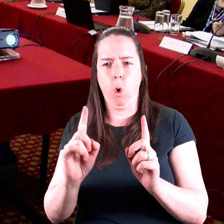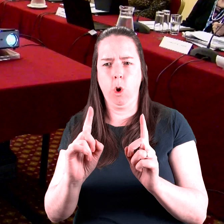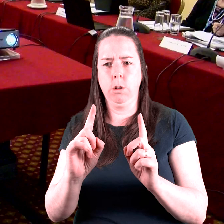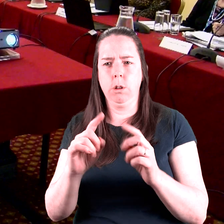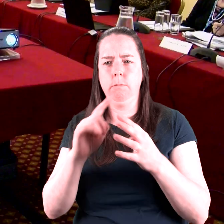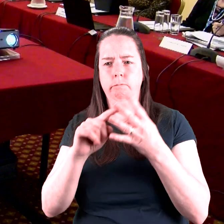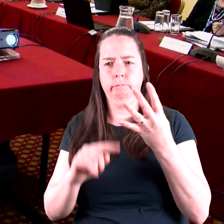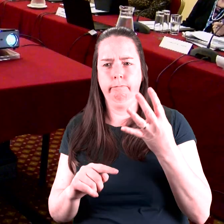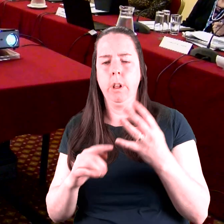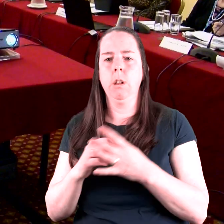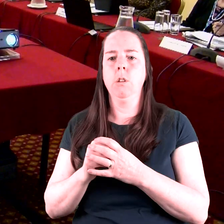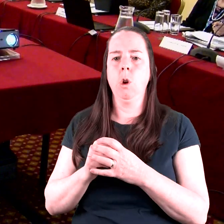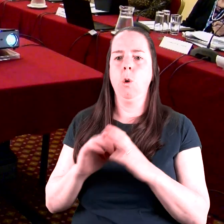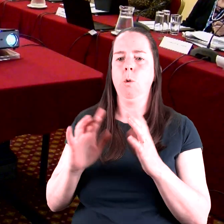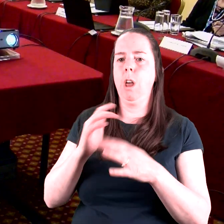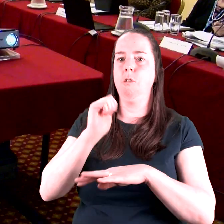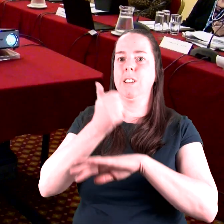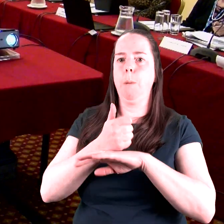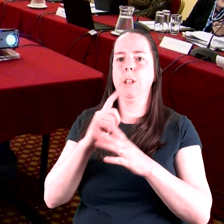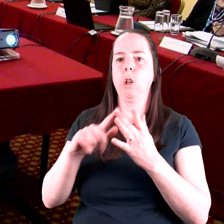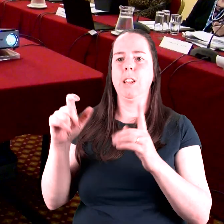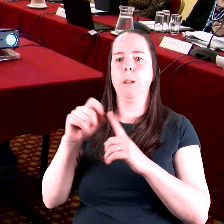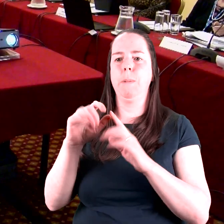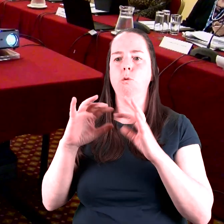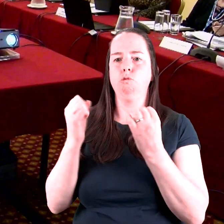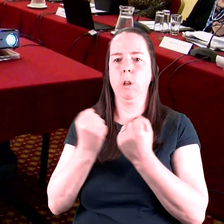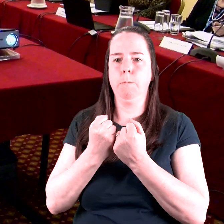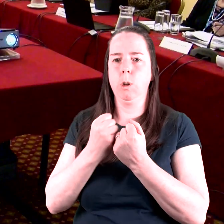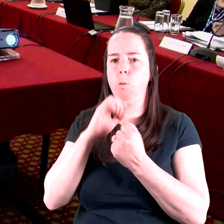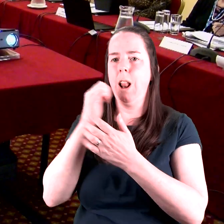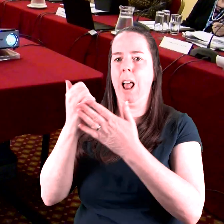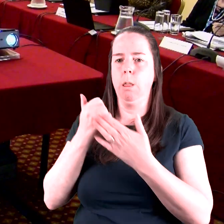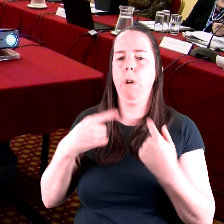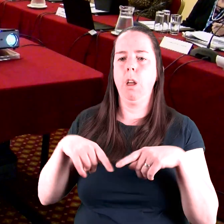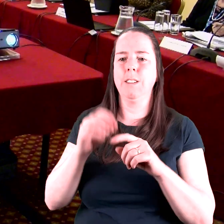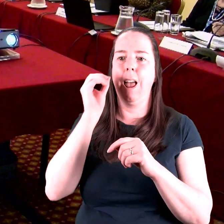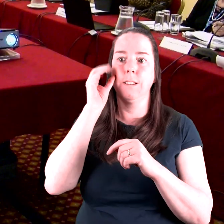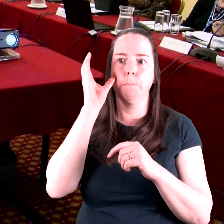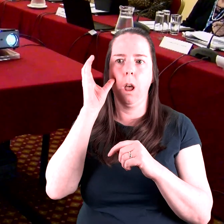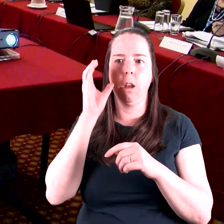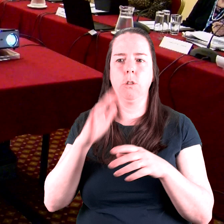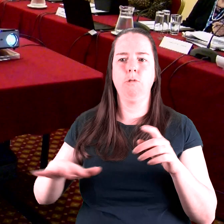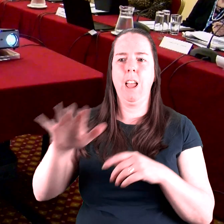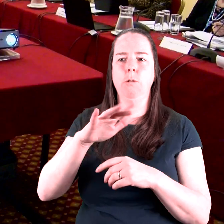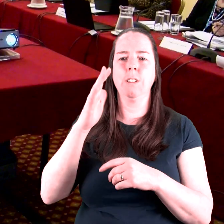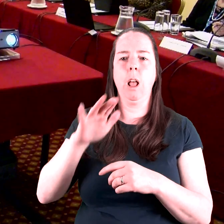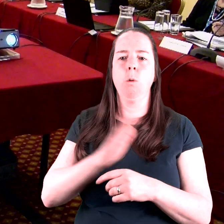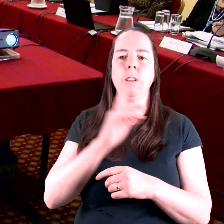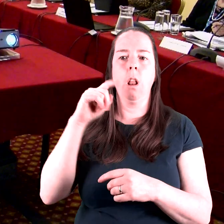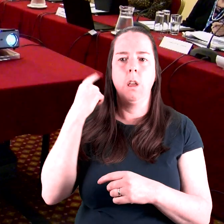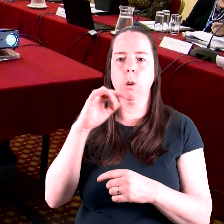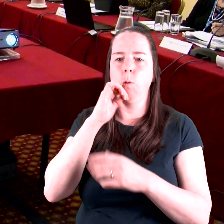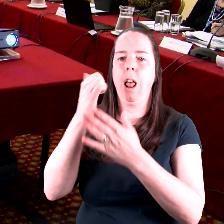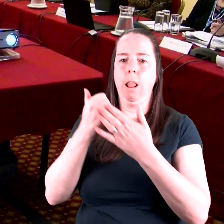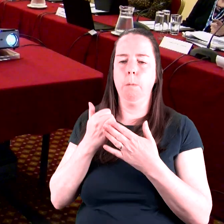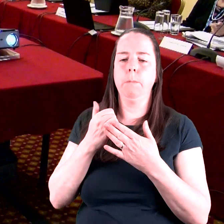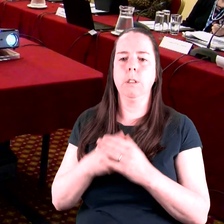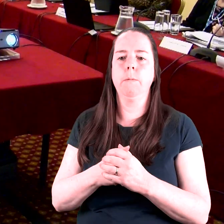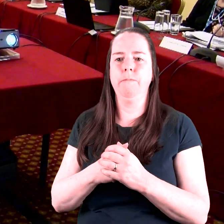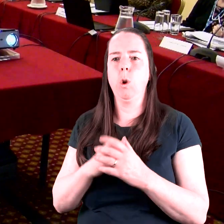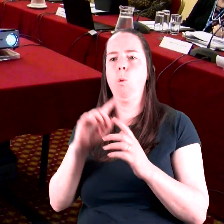under each of these areas. So there are established ICP groups that will help us do that, and experts around South West London that will help us